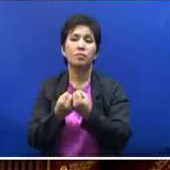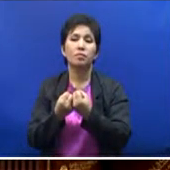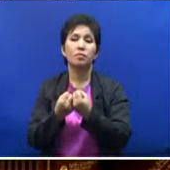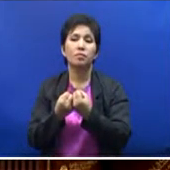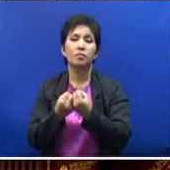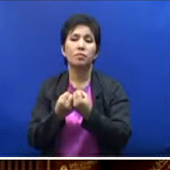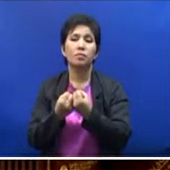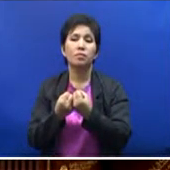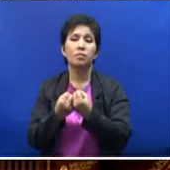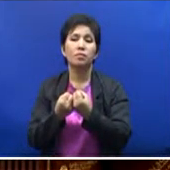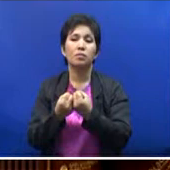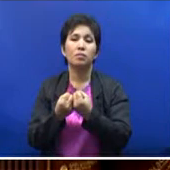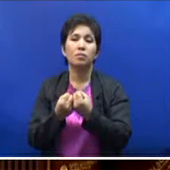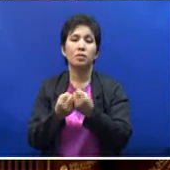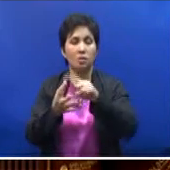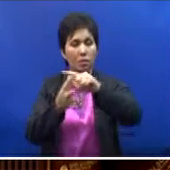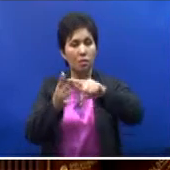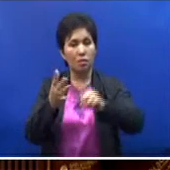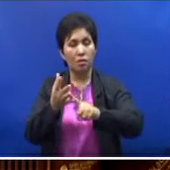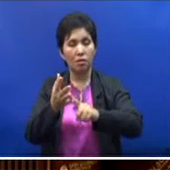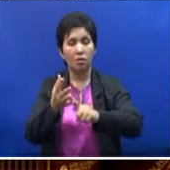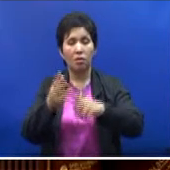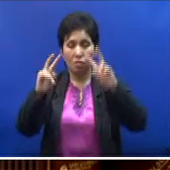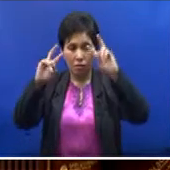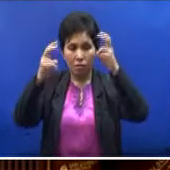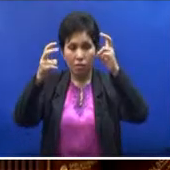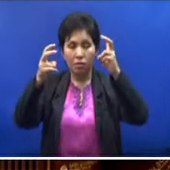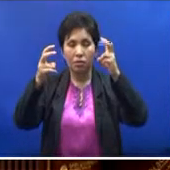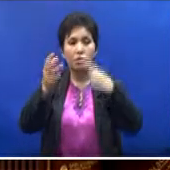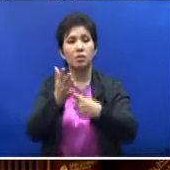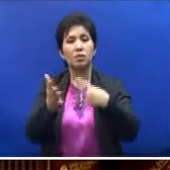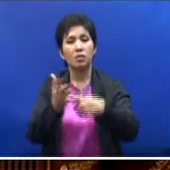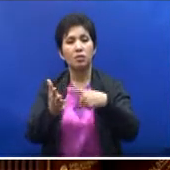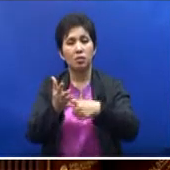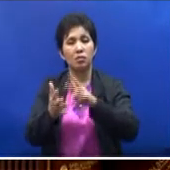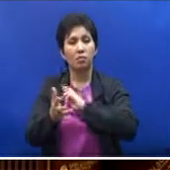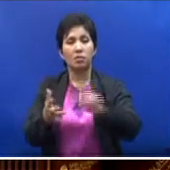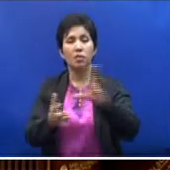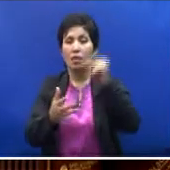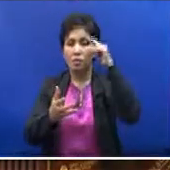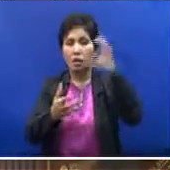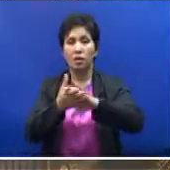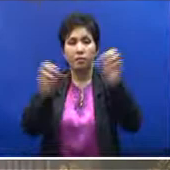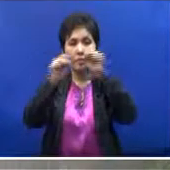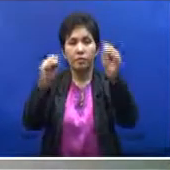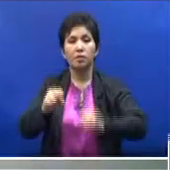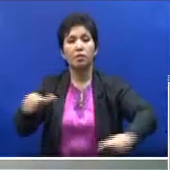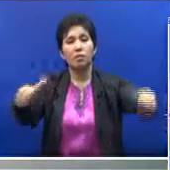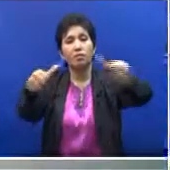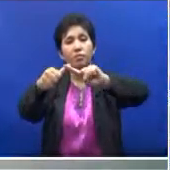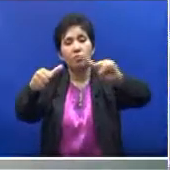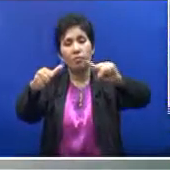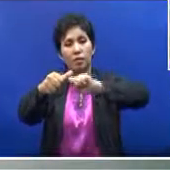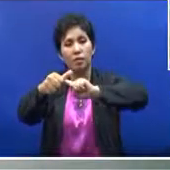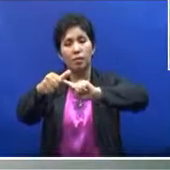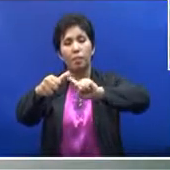Okay, so among the topics that we are going to discuss for this religion and belief systems, the first one, we are